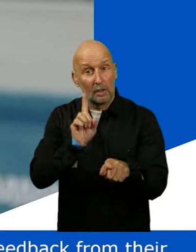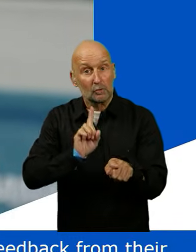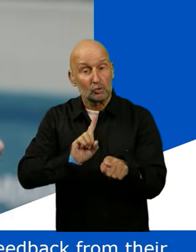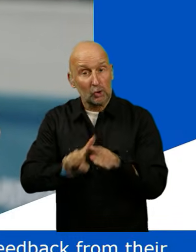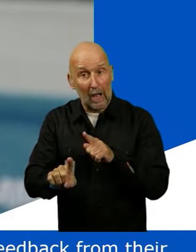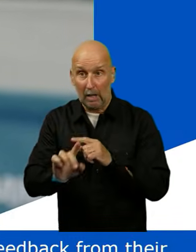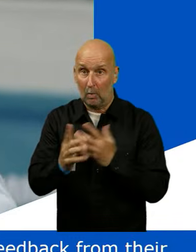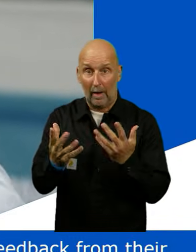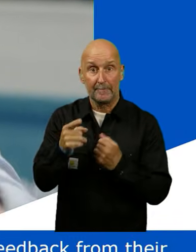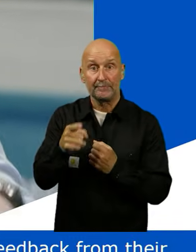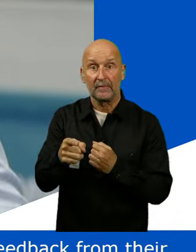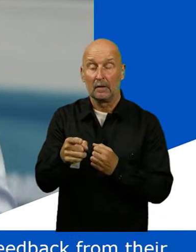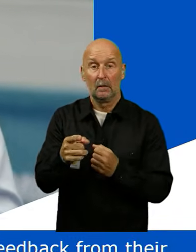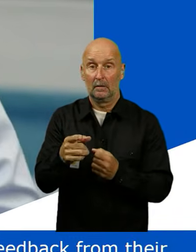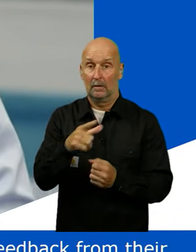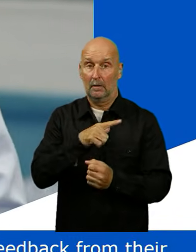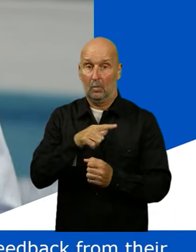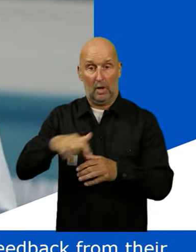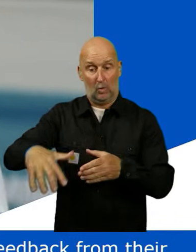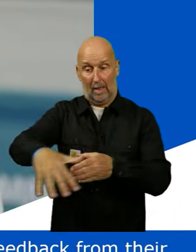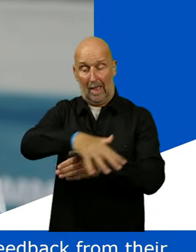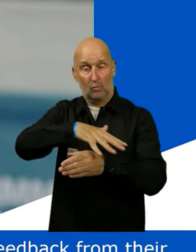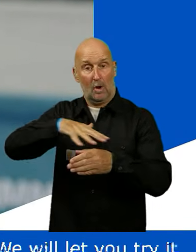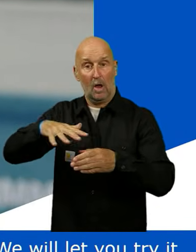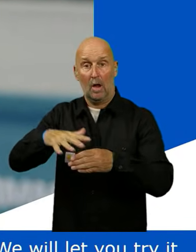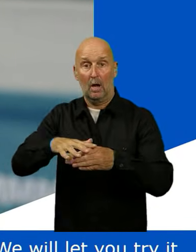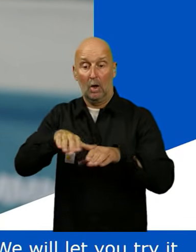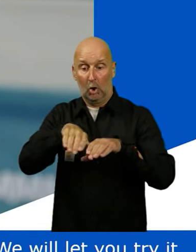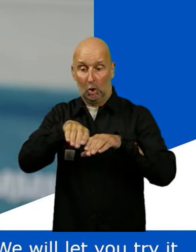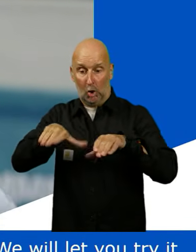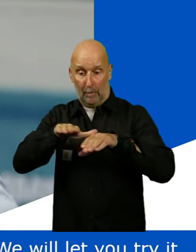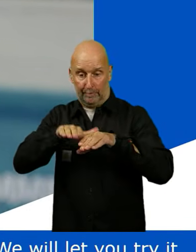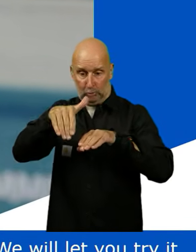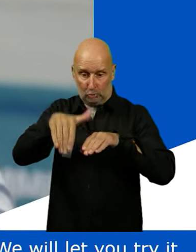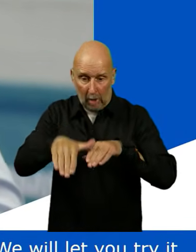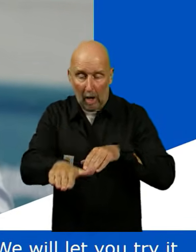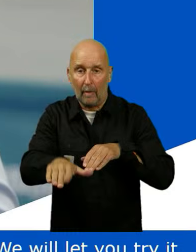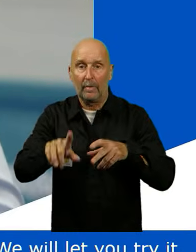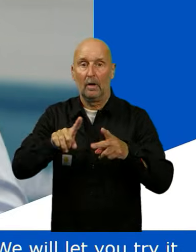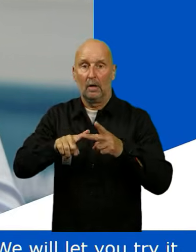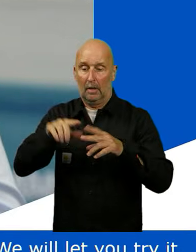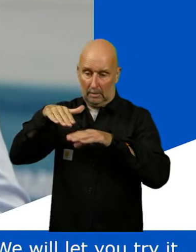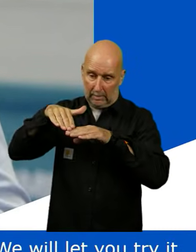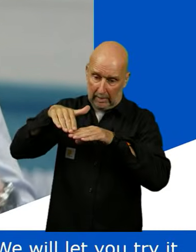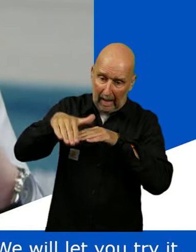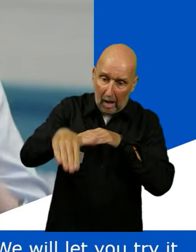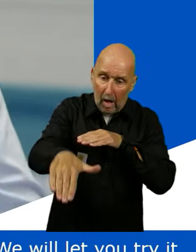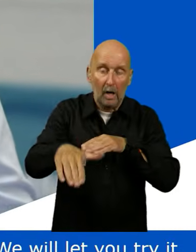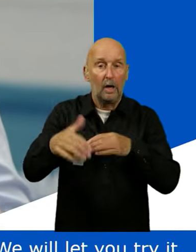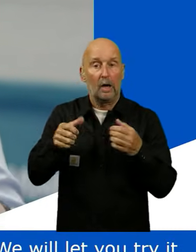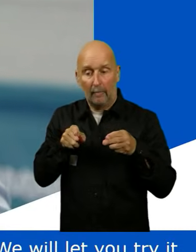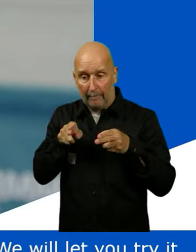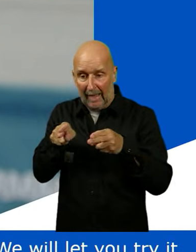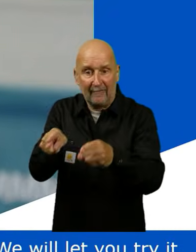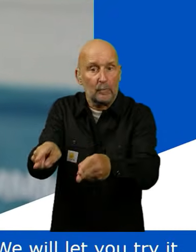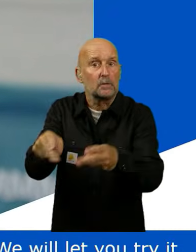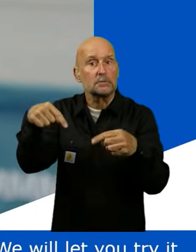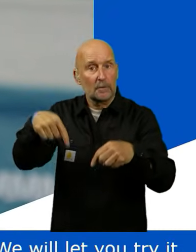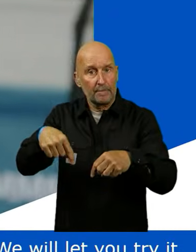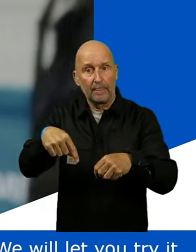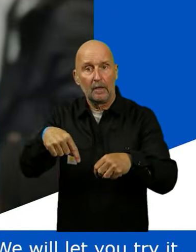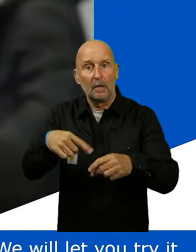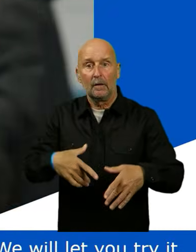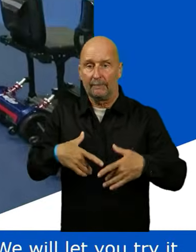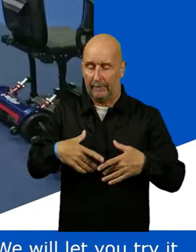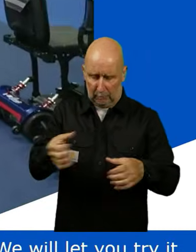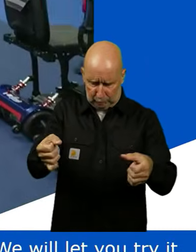on all of the challenges within your area, whether that's the drop curbs, the cambers of the pavement. That's where you're going to get the best feel